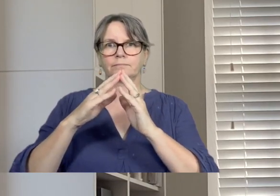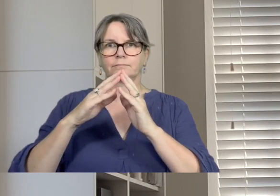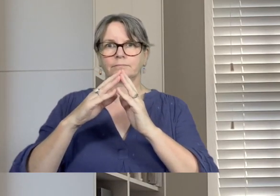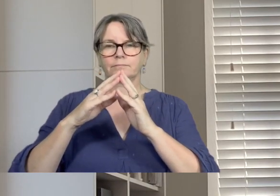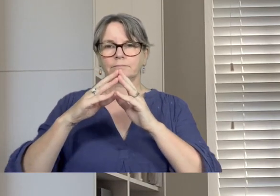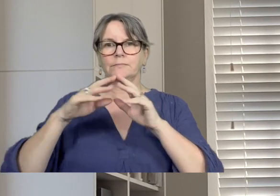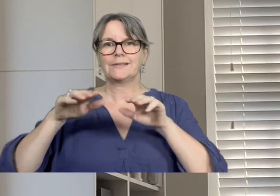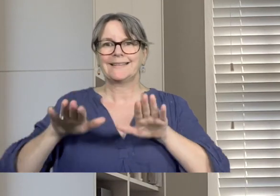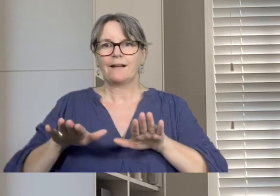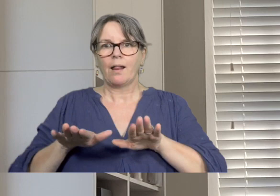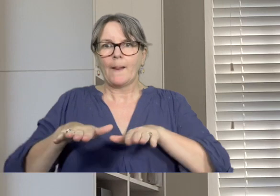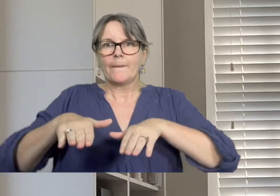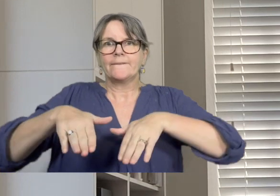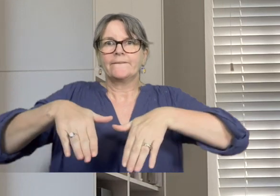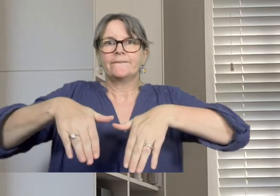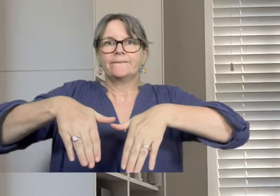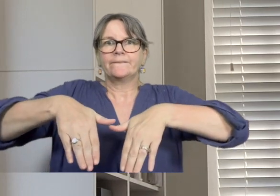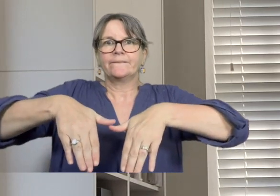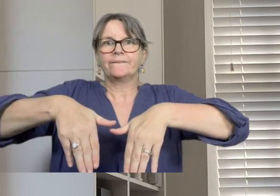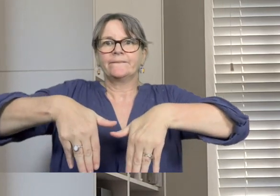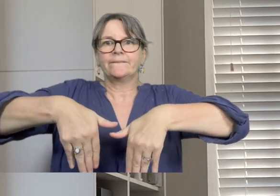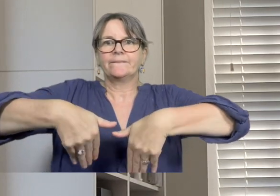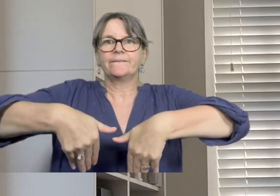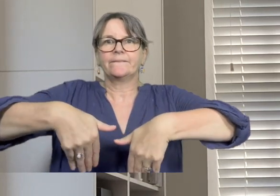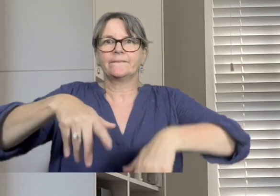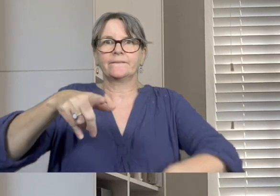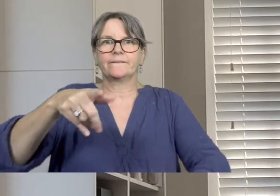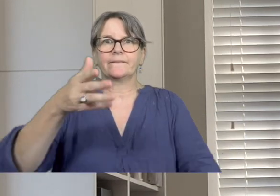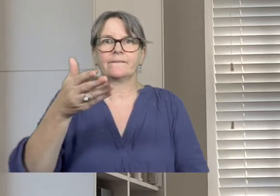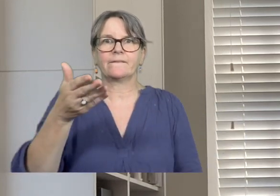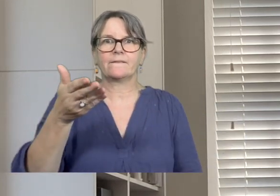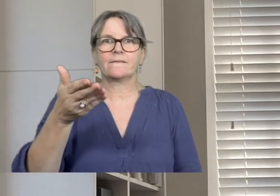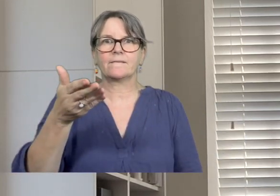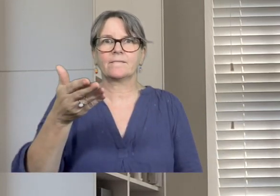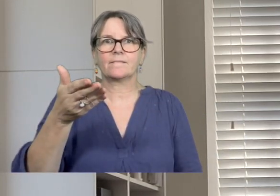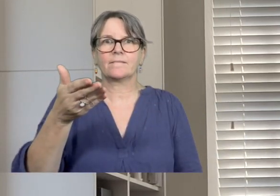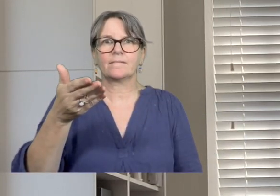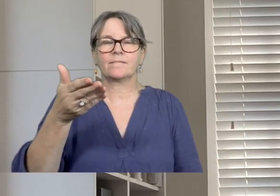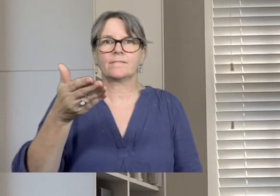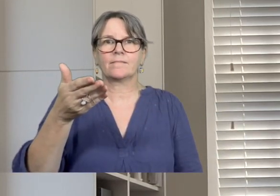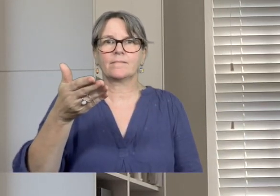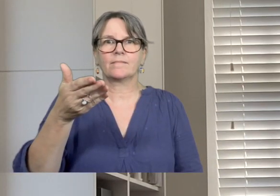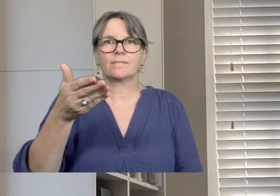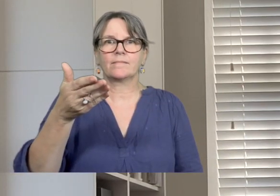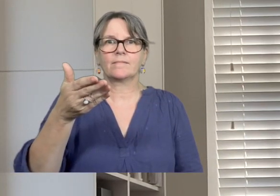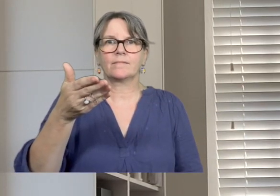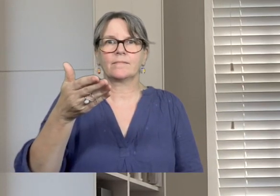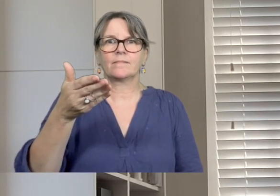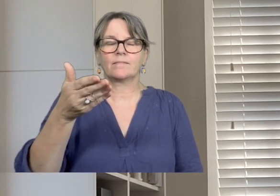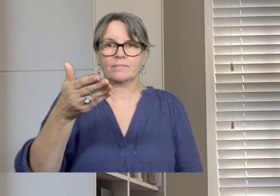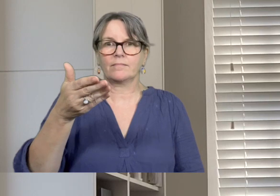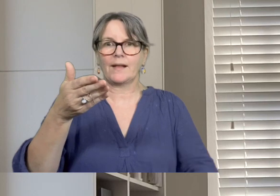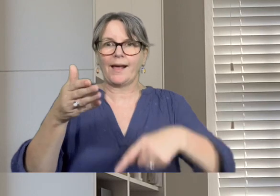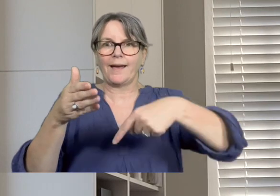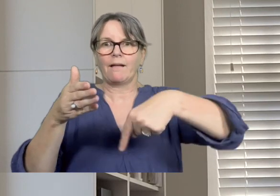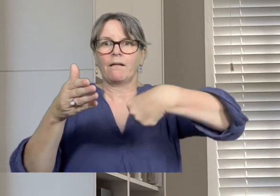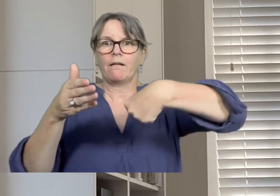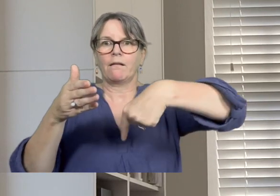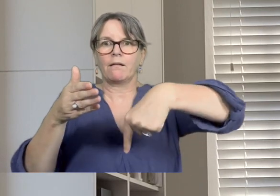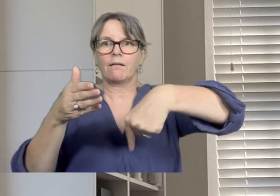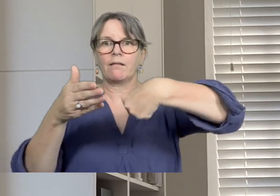step ourselves back into our plank, sending that head forwards, finding that lovely connection. We're going to lift the heel. So we're going to go